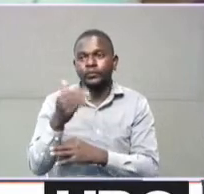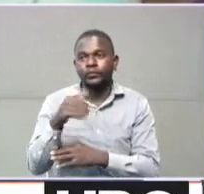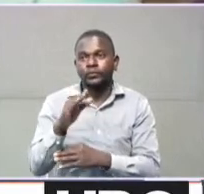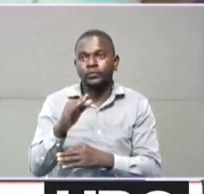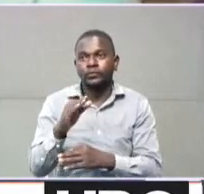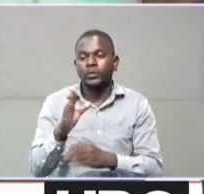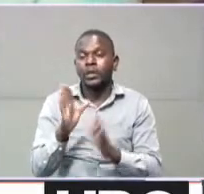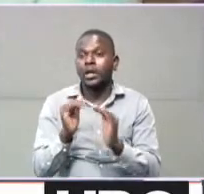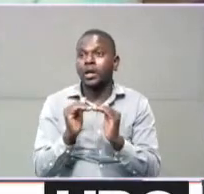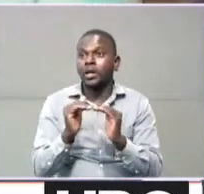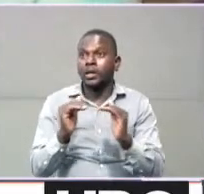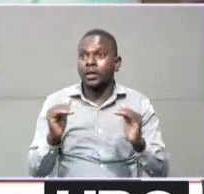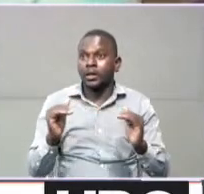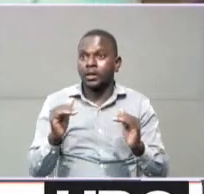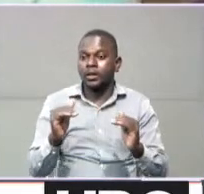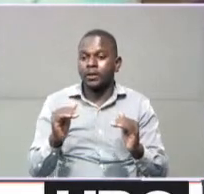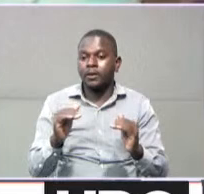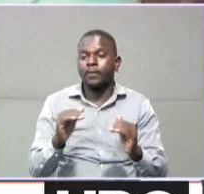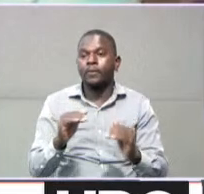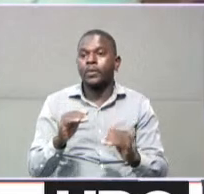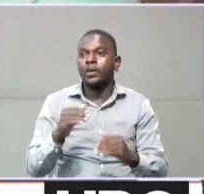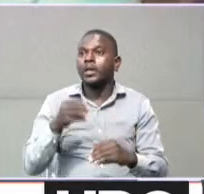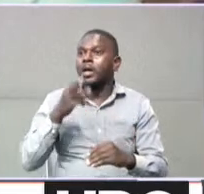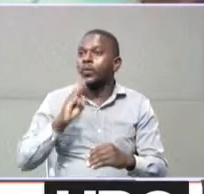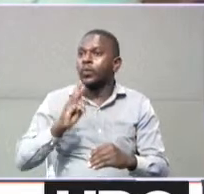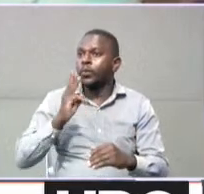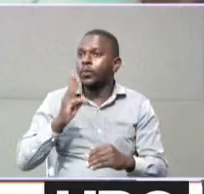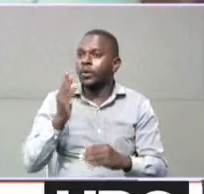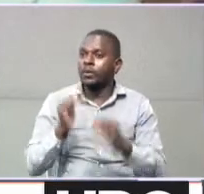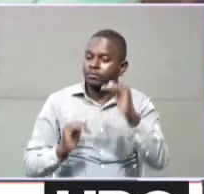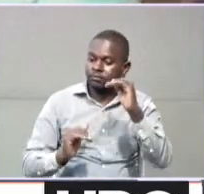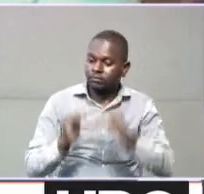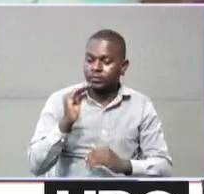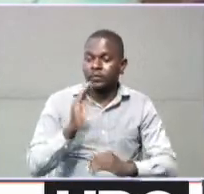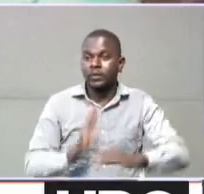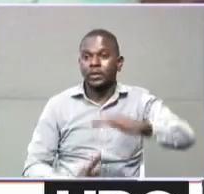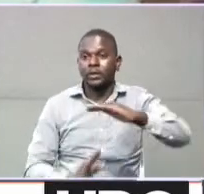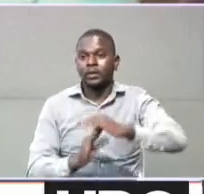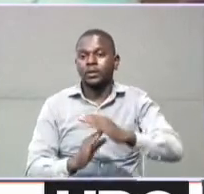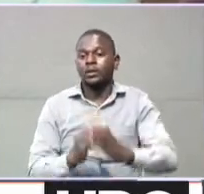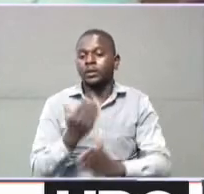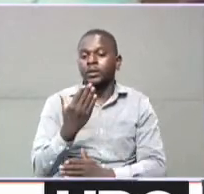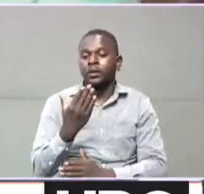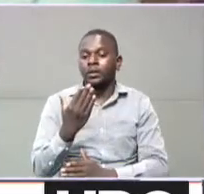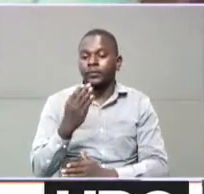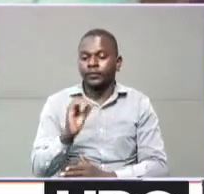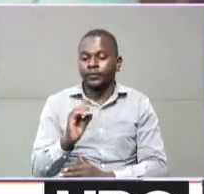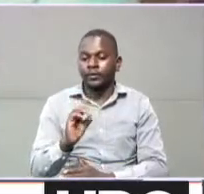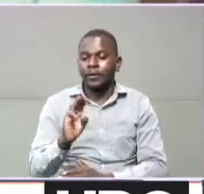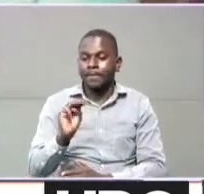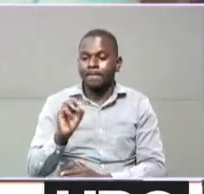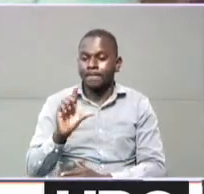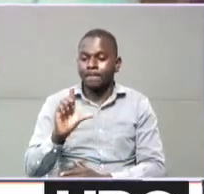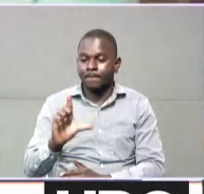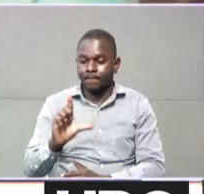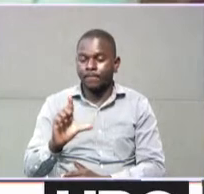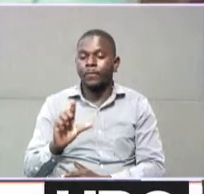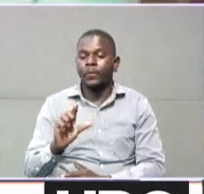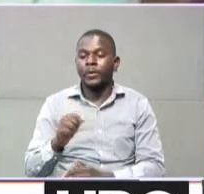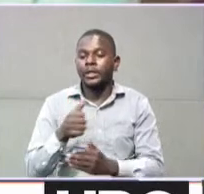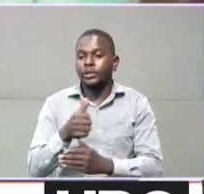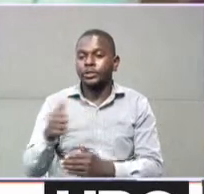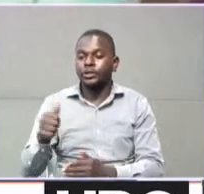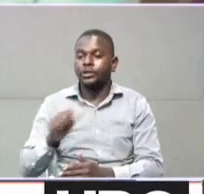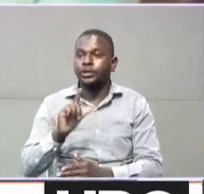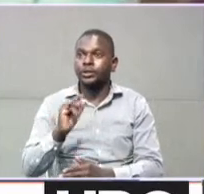levels of methanol above the maximum limit of 50 milligrams per liter